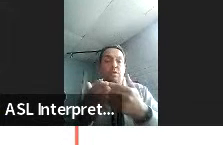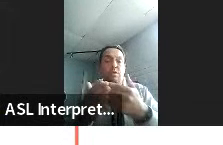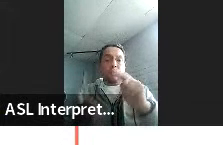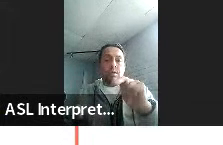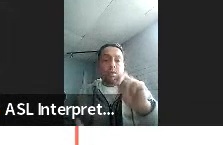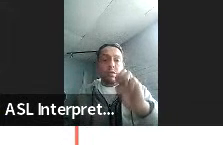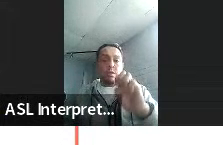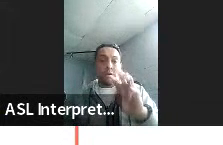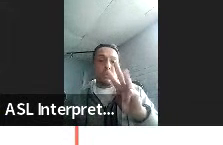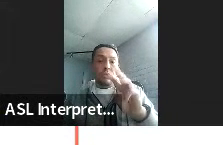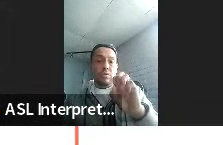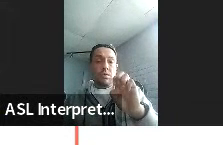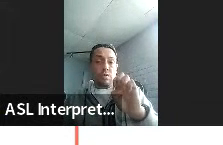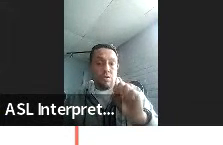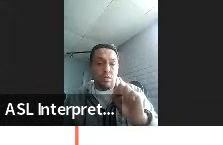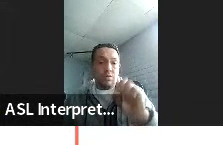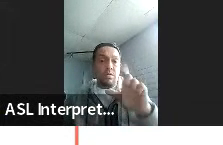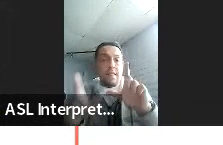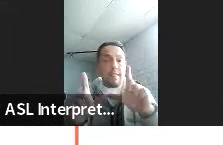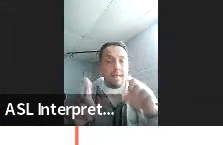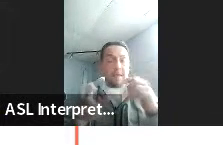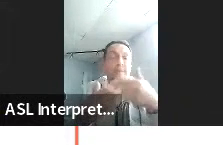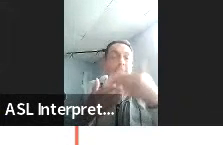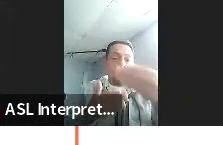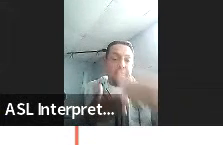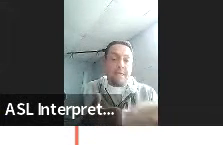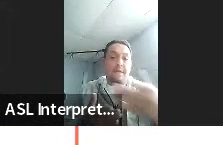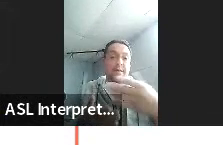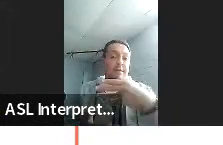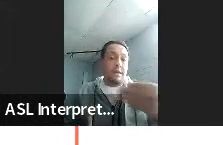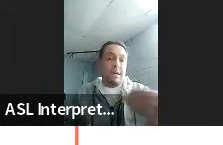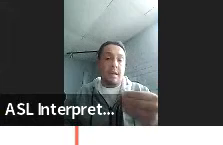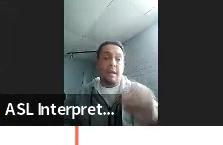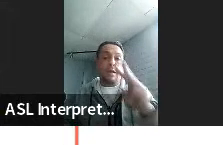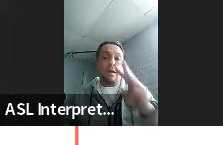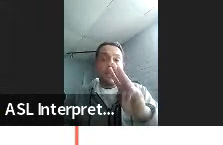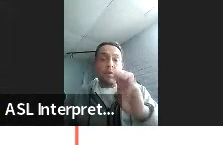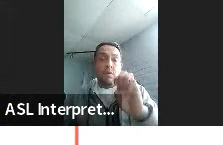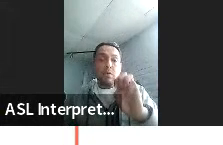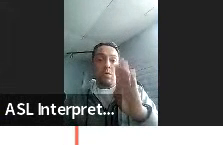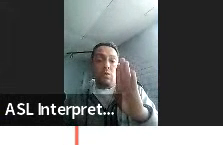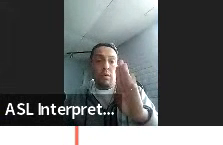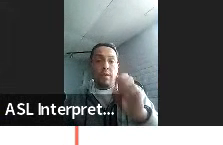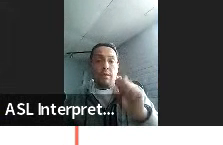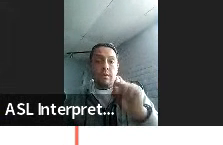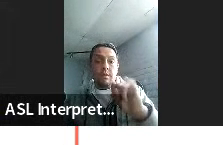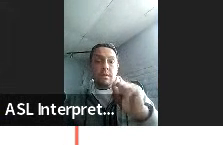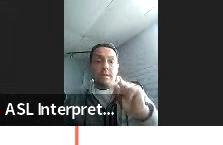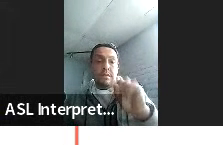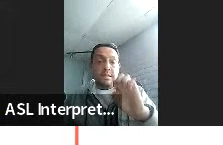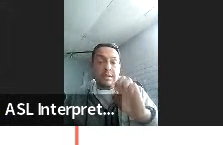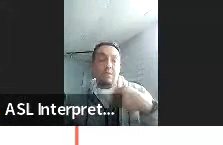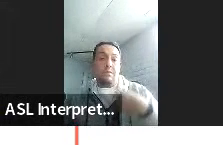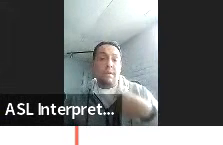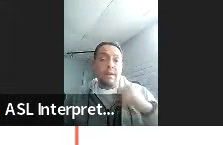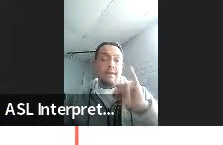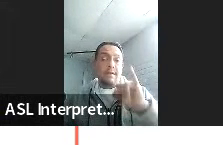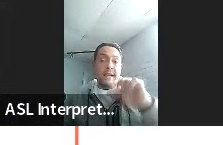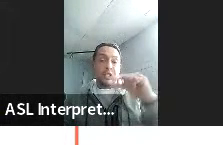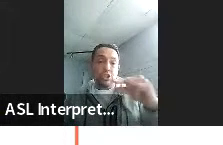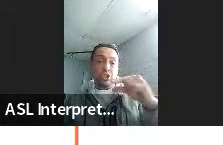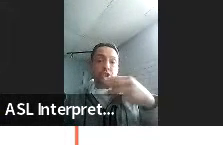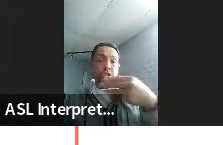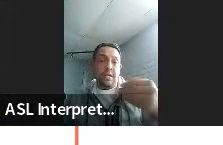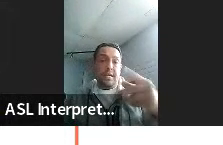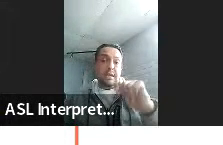website. And you can also follow us on Instagram and Twitter to see any updates